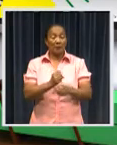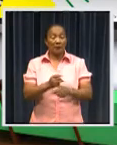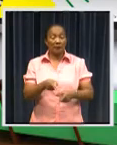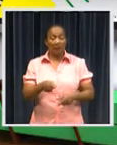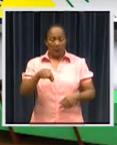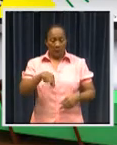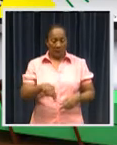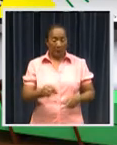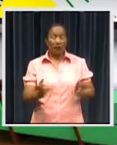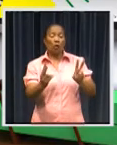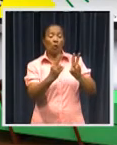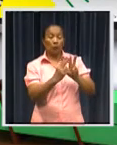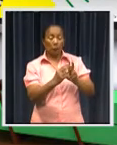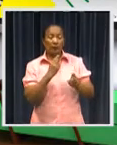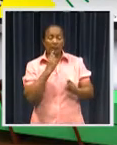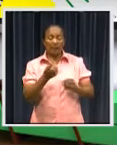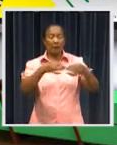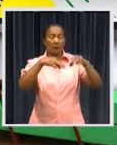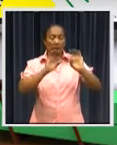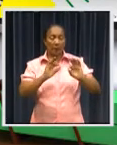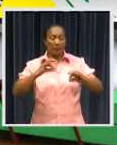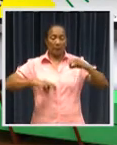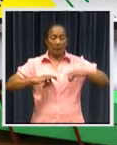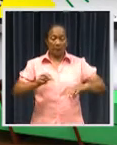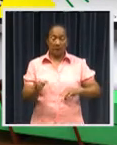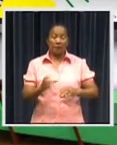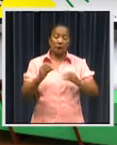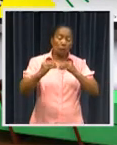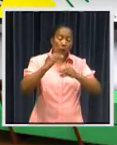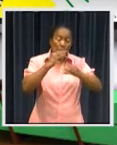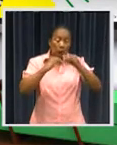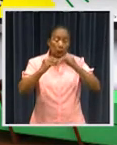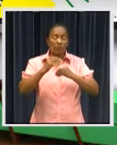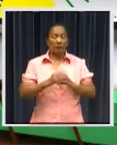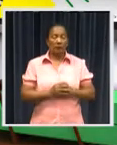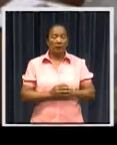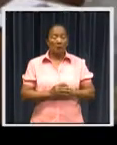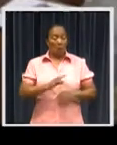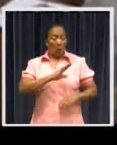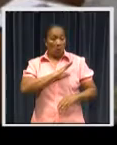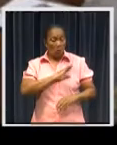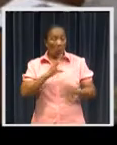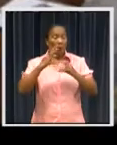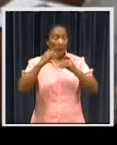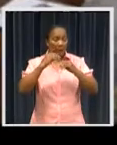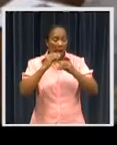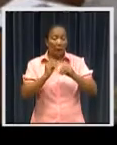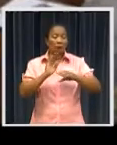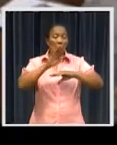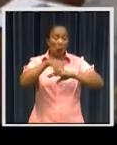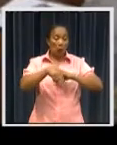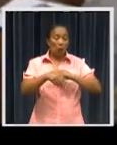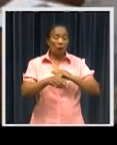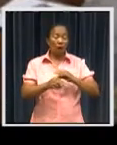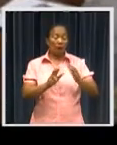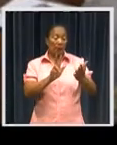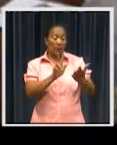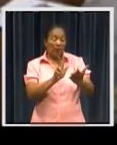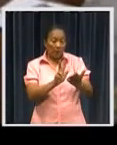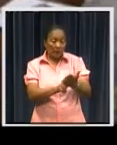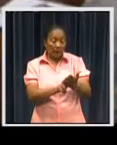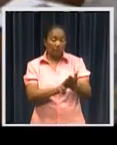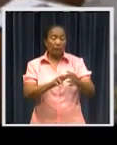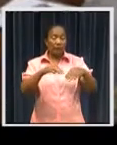Sunday. During this meeting, the policy was discussed with the minister. Not only legislation in this ministry